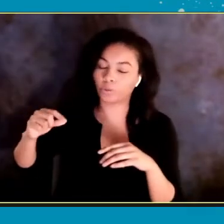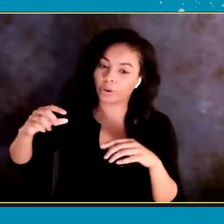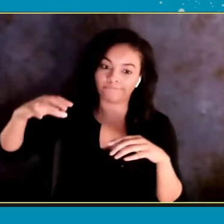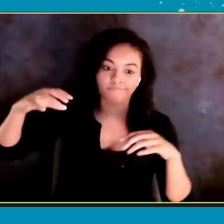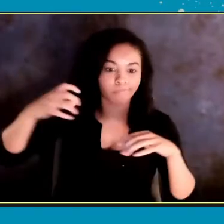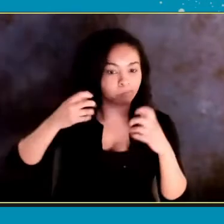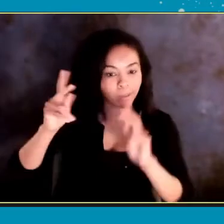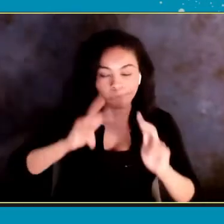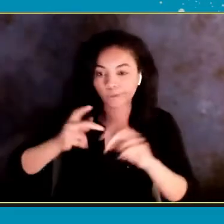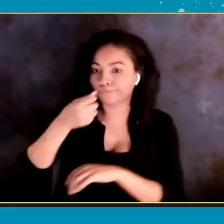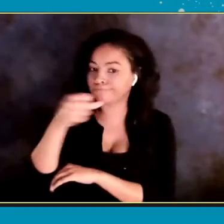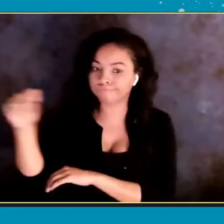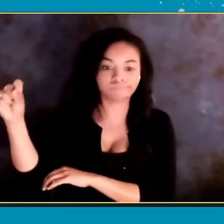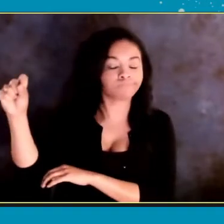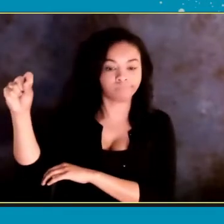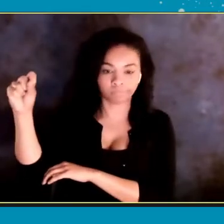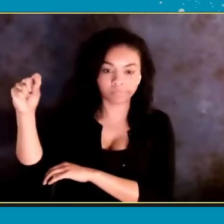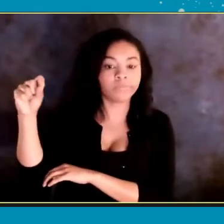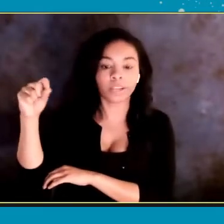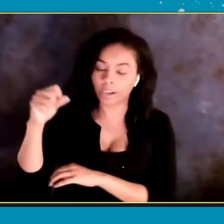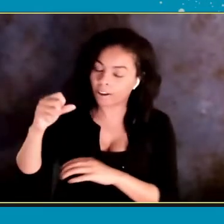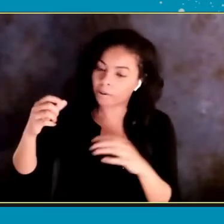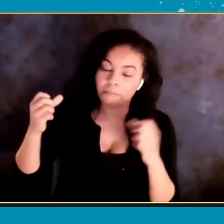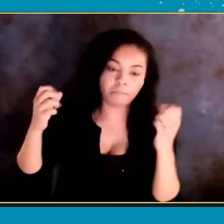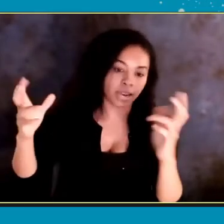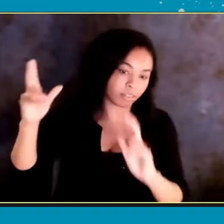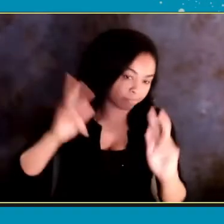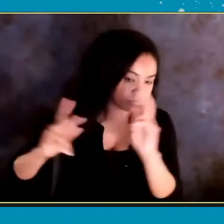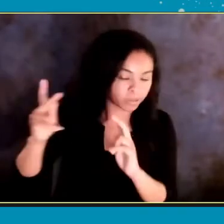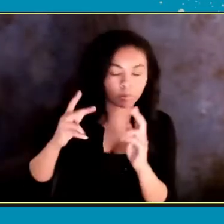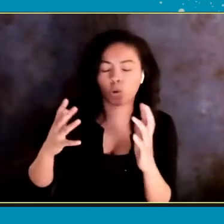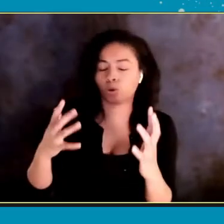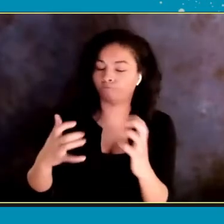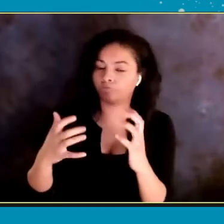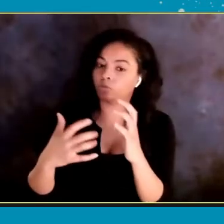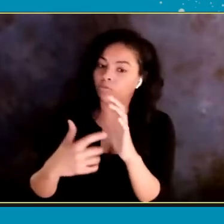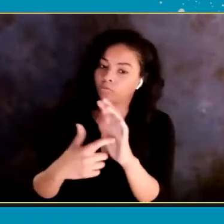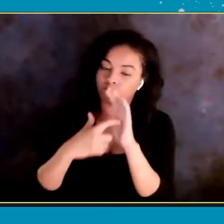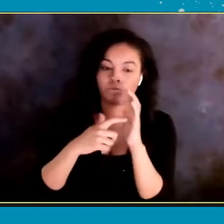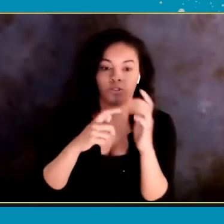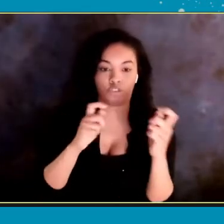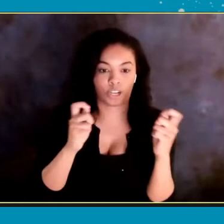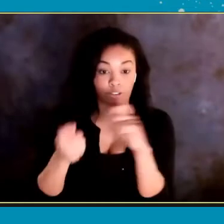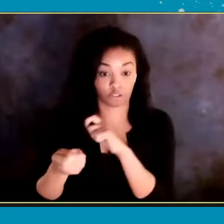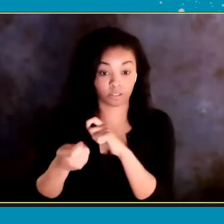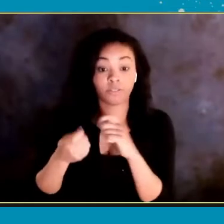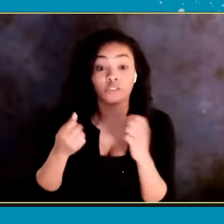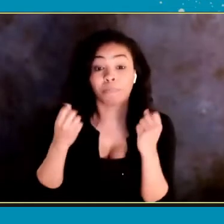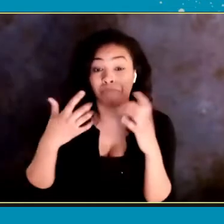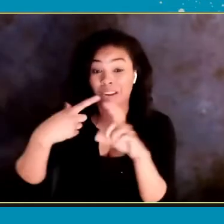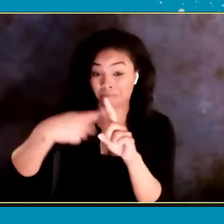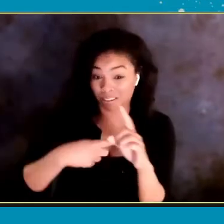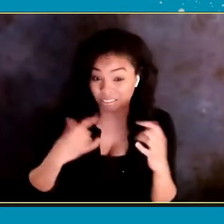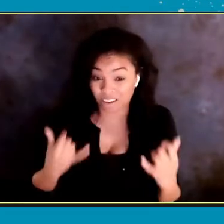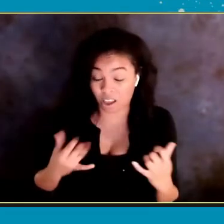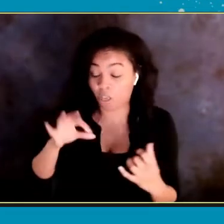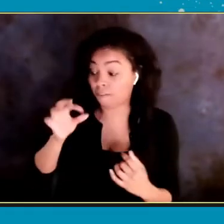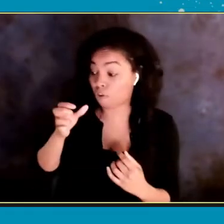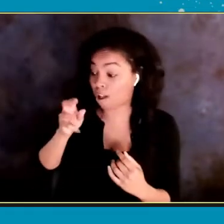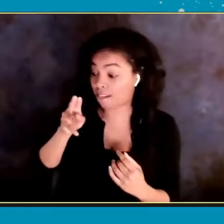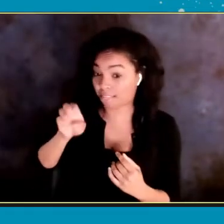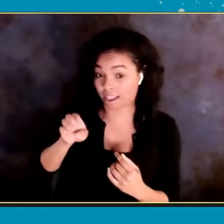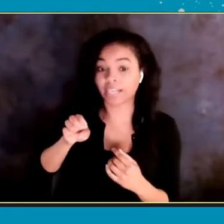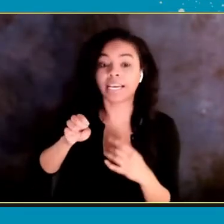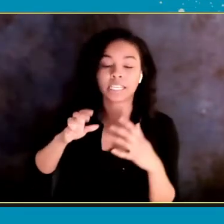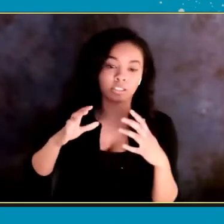myself, demanding change. For months now, the Frontline has been organizing to protect the right to vote, the fight